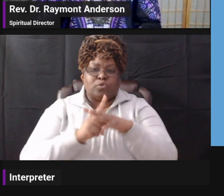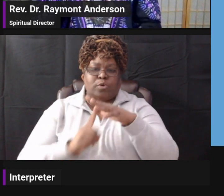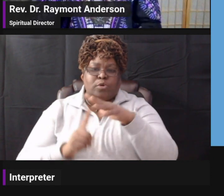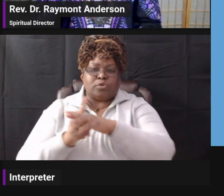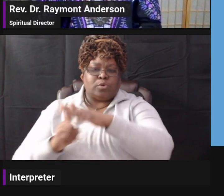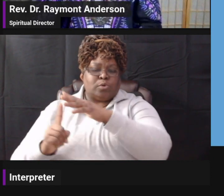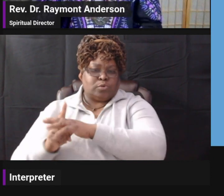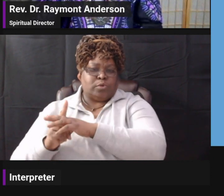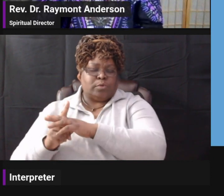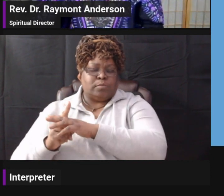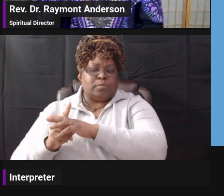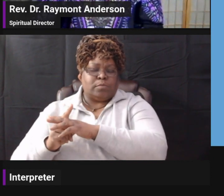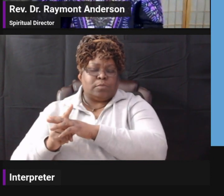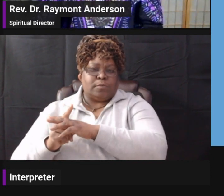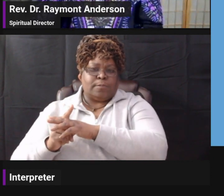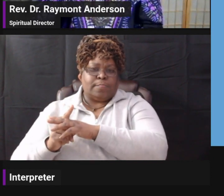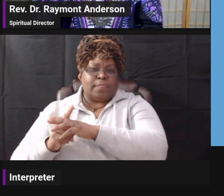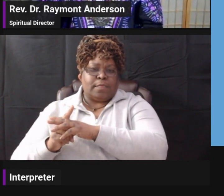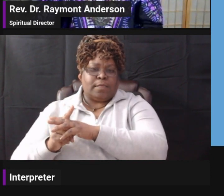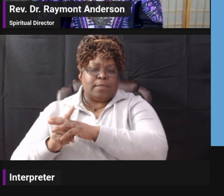up. And yet,